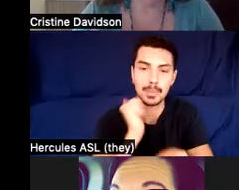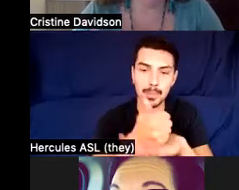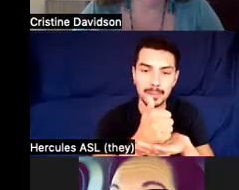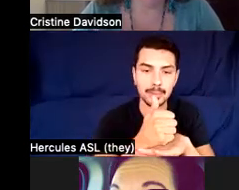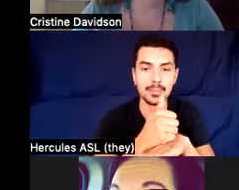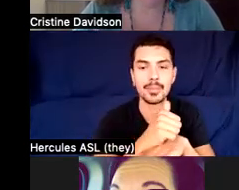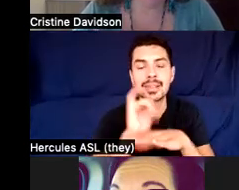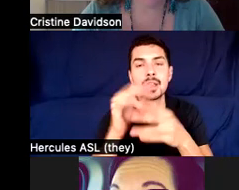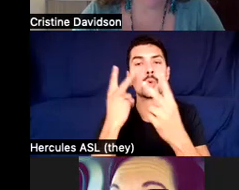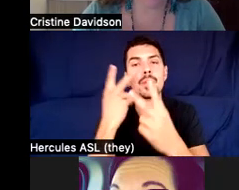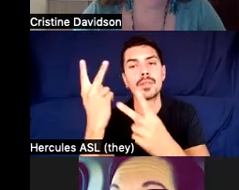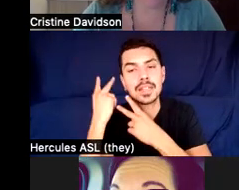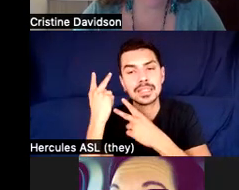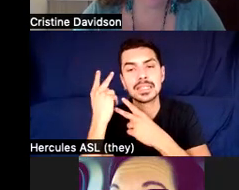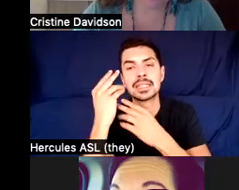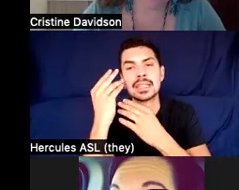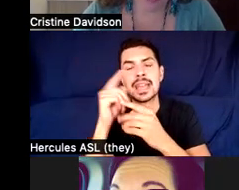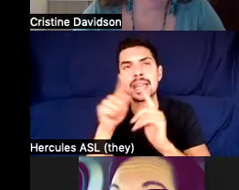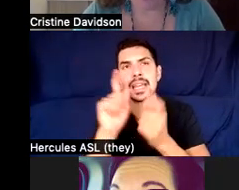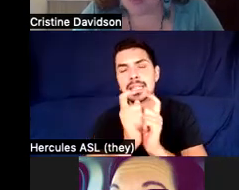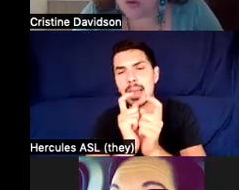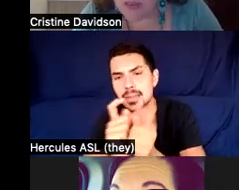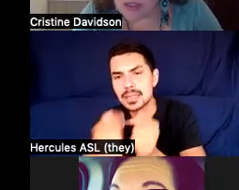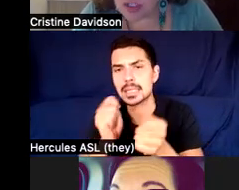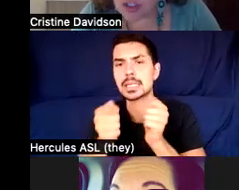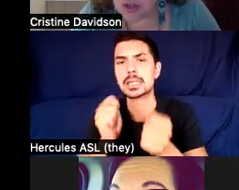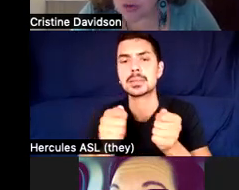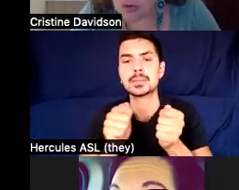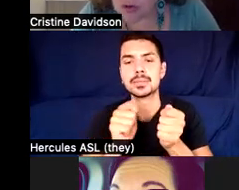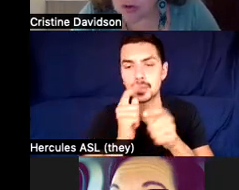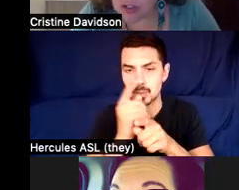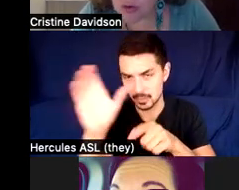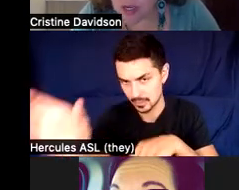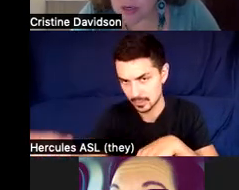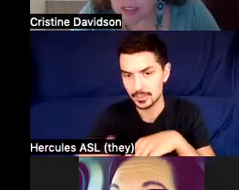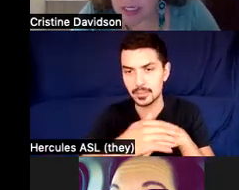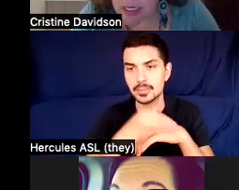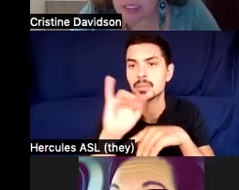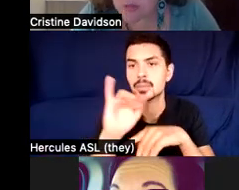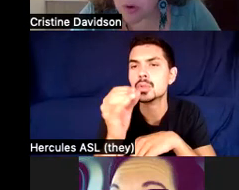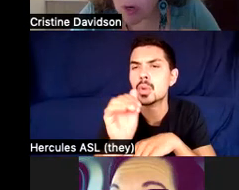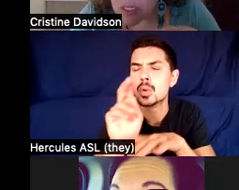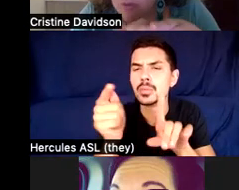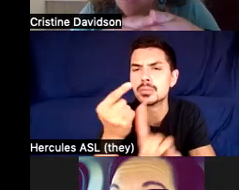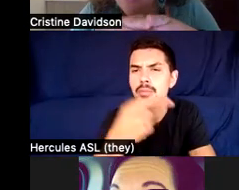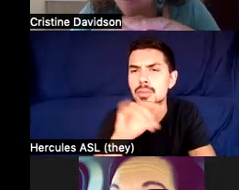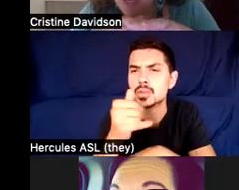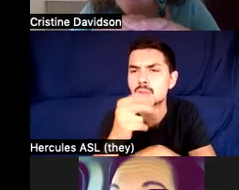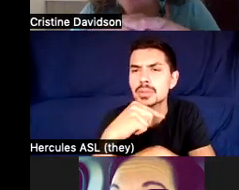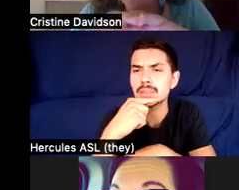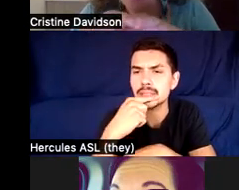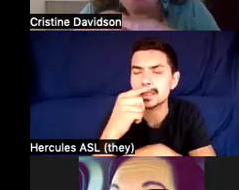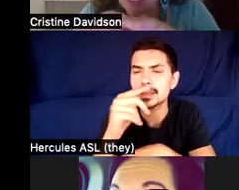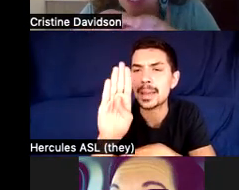So really making sure that we're circling back. Oh, and then Joanne said, explore with